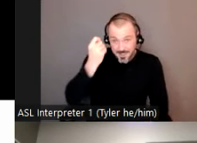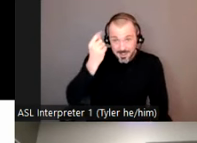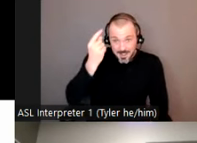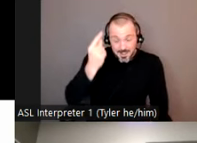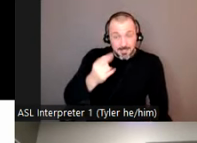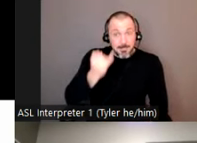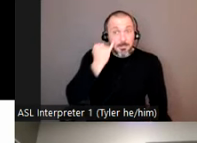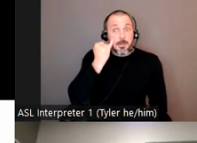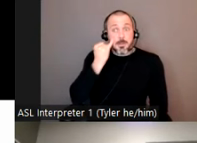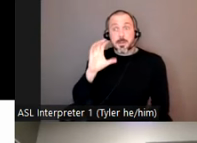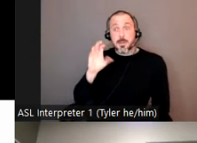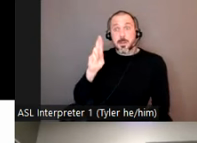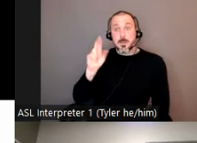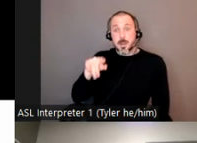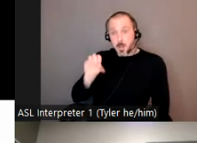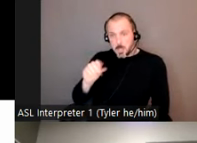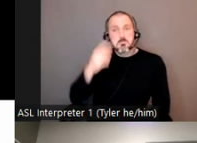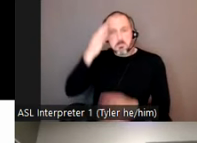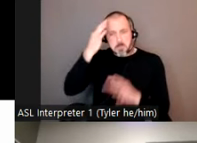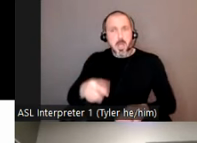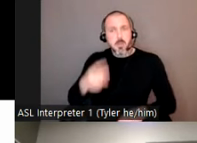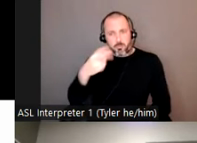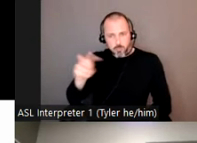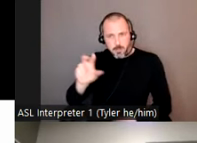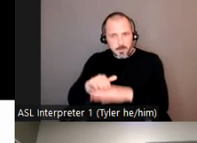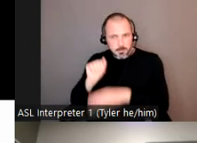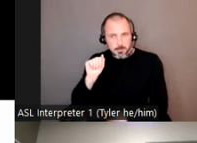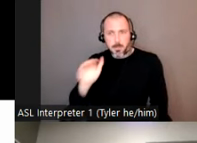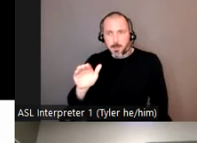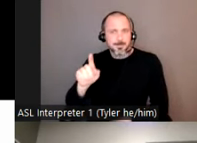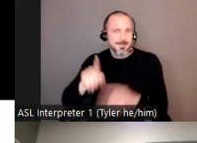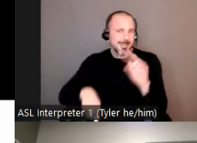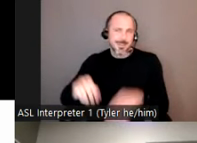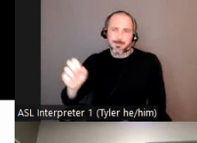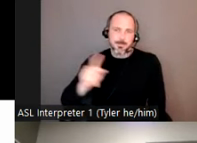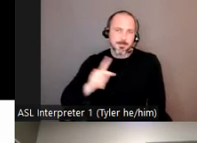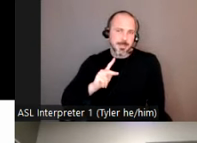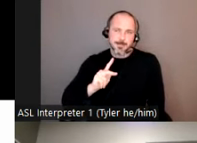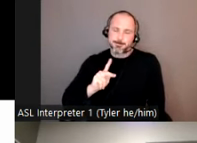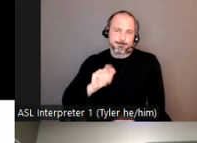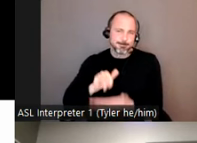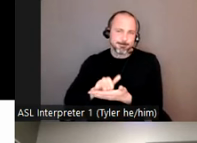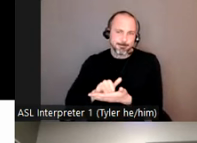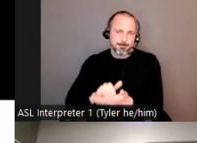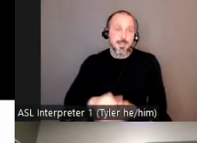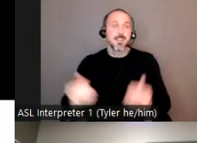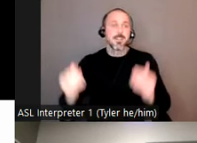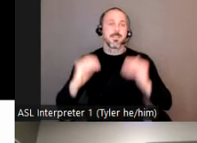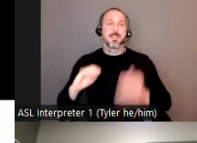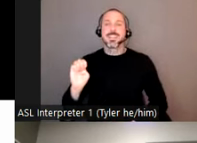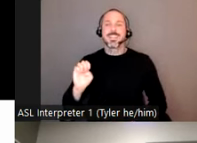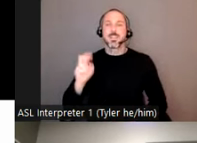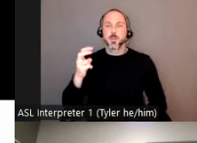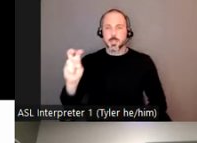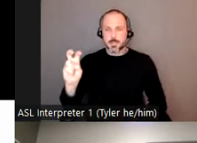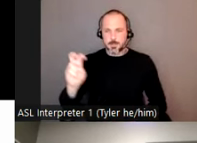a one-shot deal here. So, and then e-transfers, always be cautious with the frauds that have to do